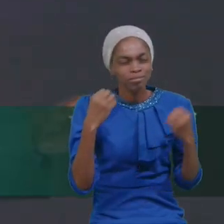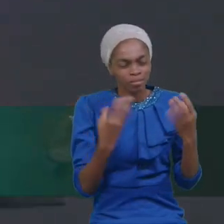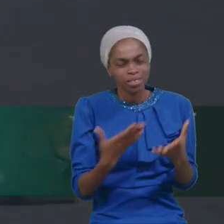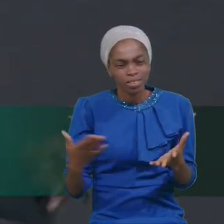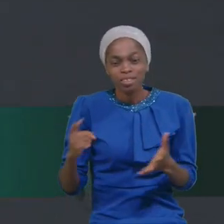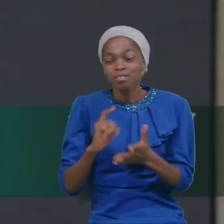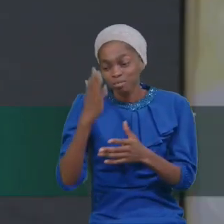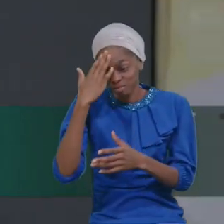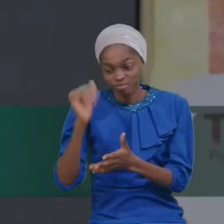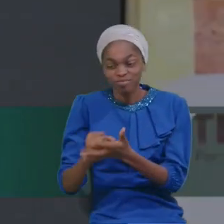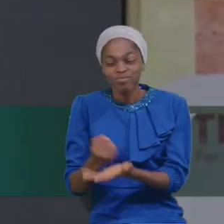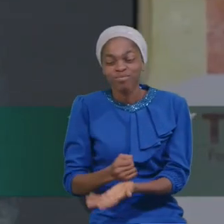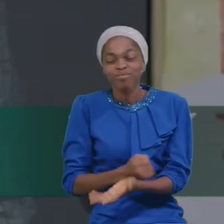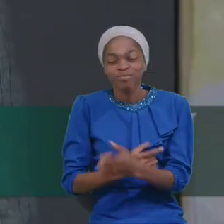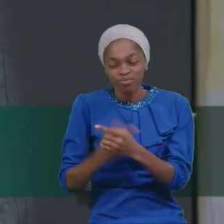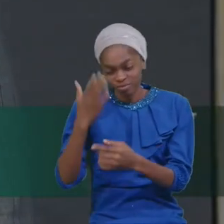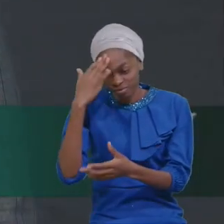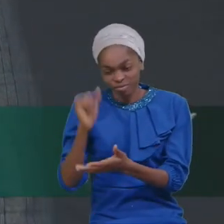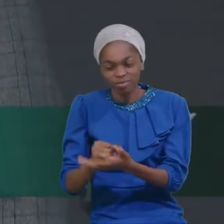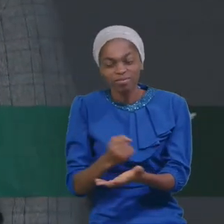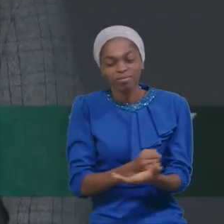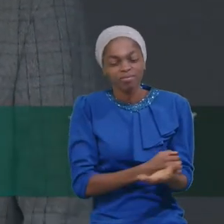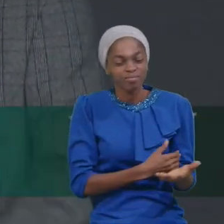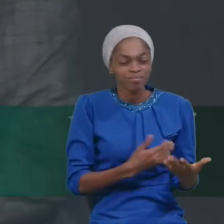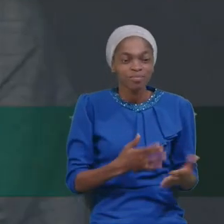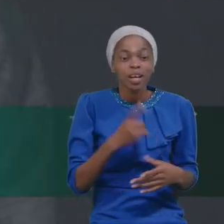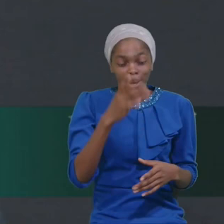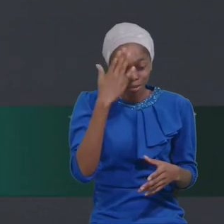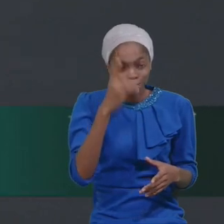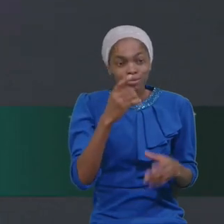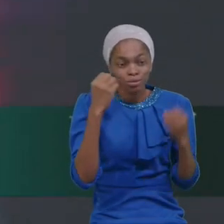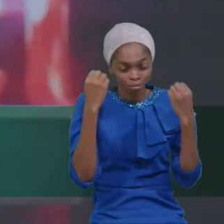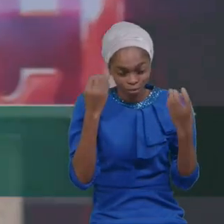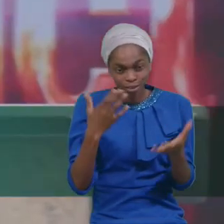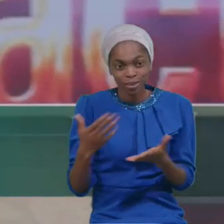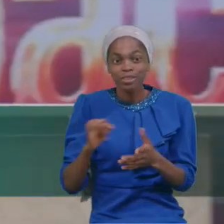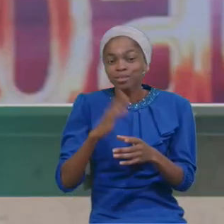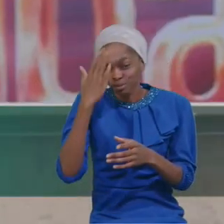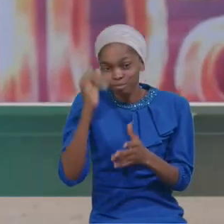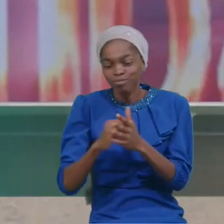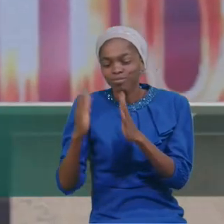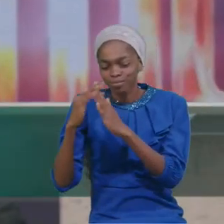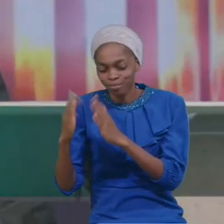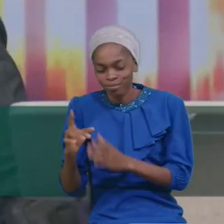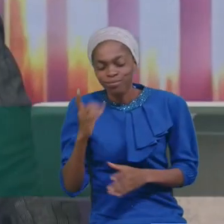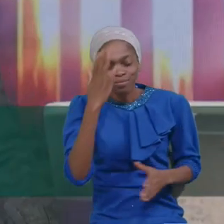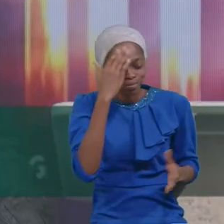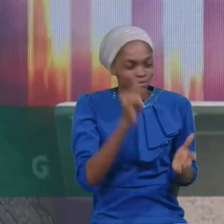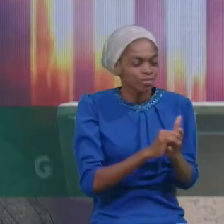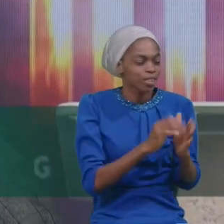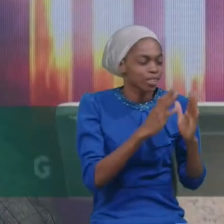that town. And you know that city. And you know that citadel. I know you know many things. But if